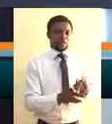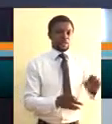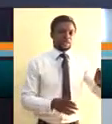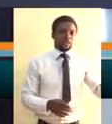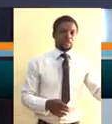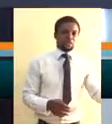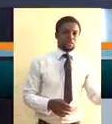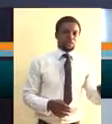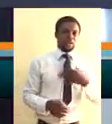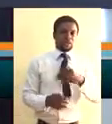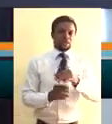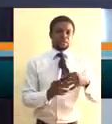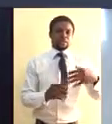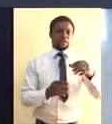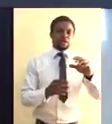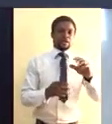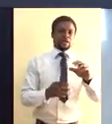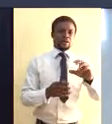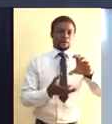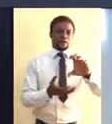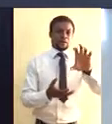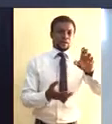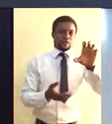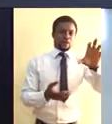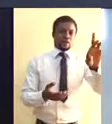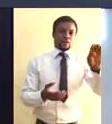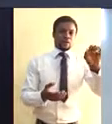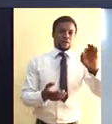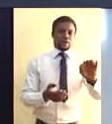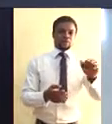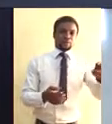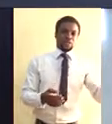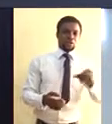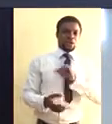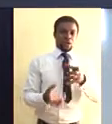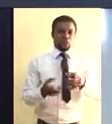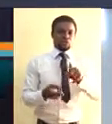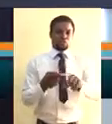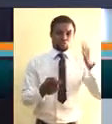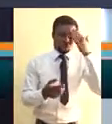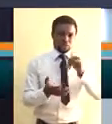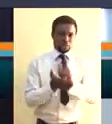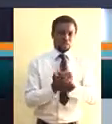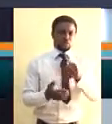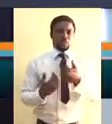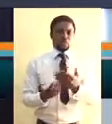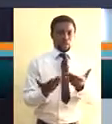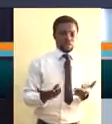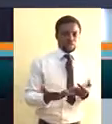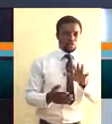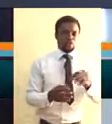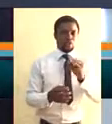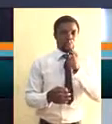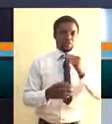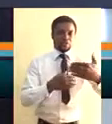well the arts and crafts activity session by Ebenezer Odetola. I want you to know that we're still expecting your